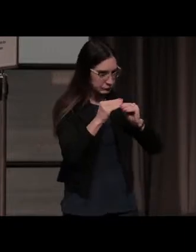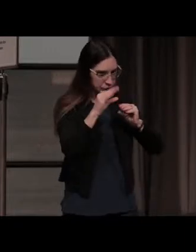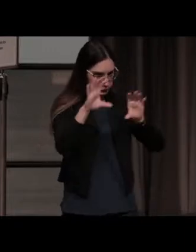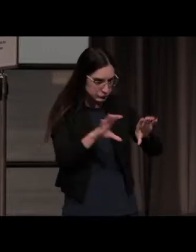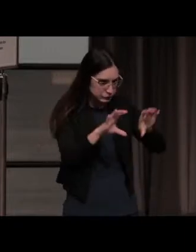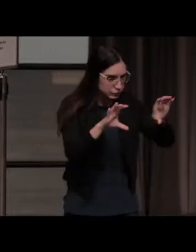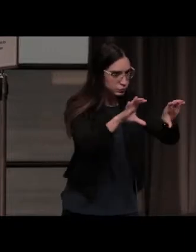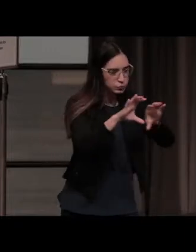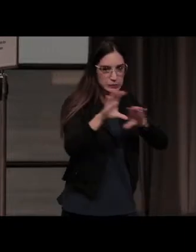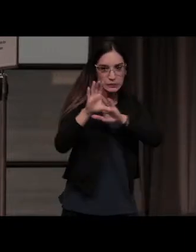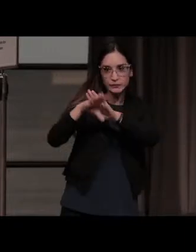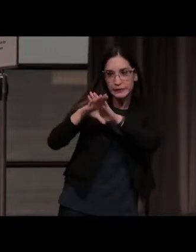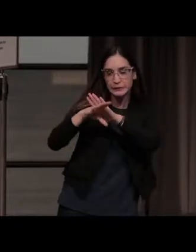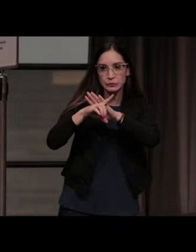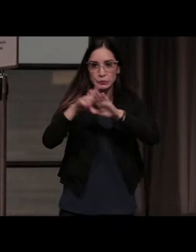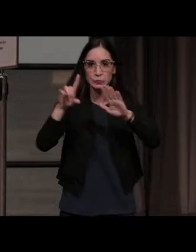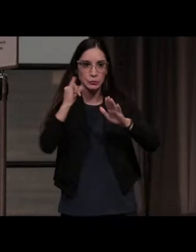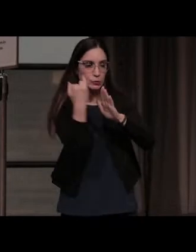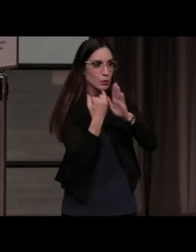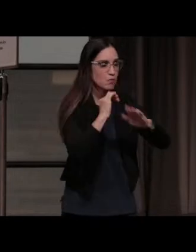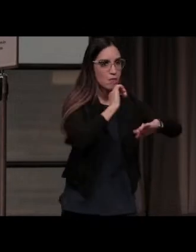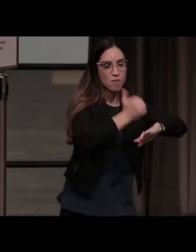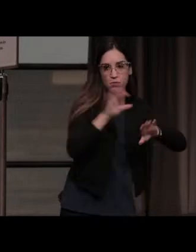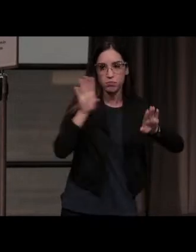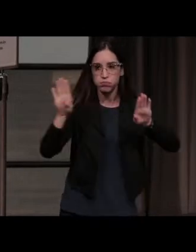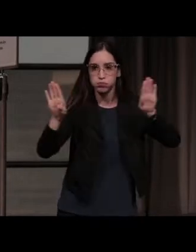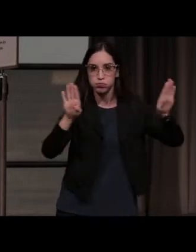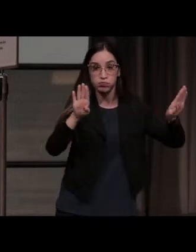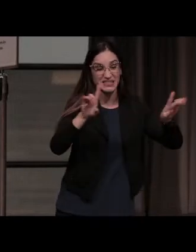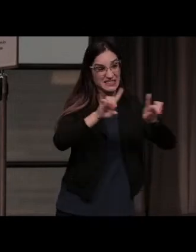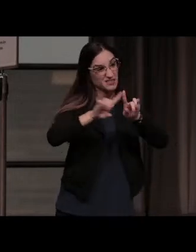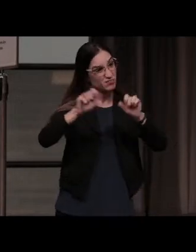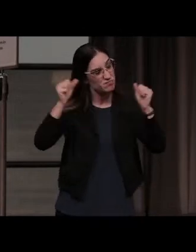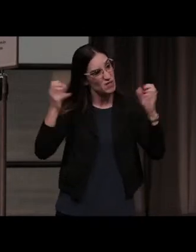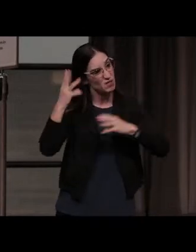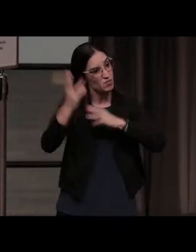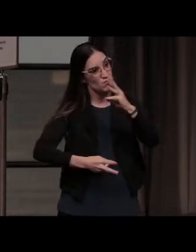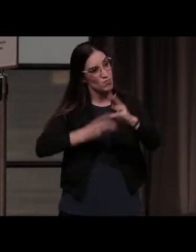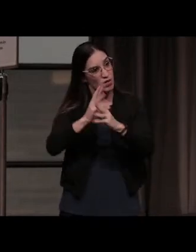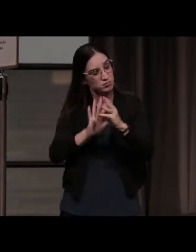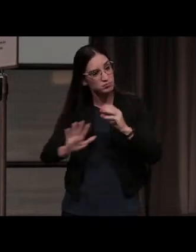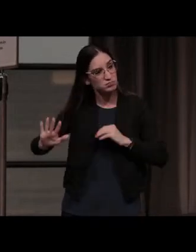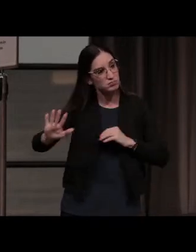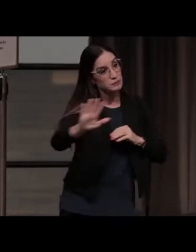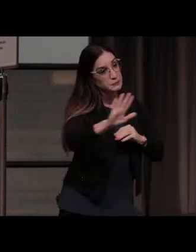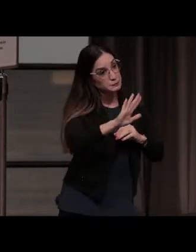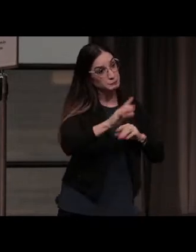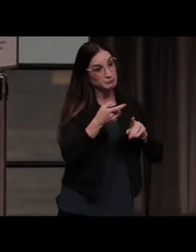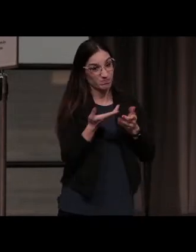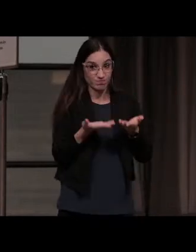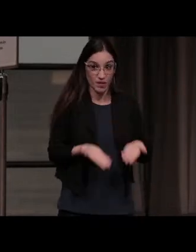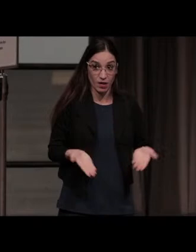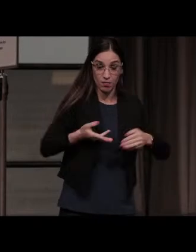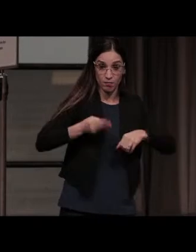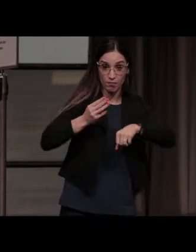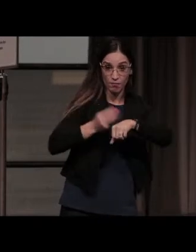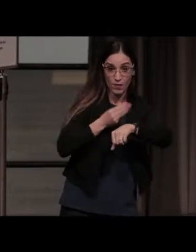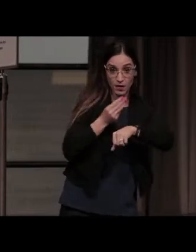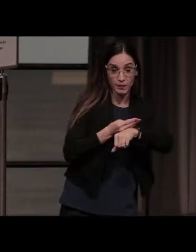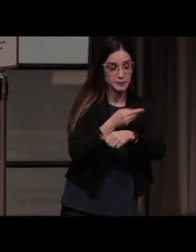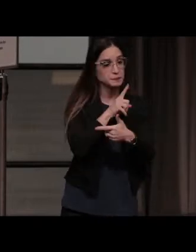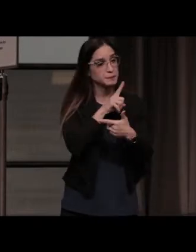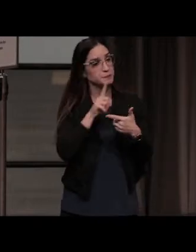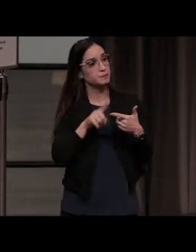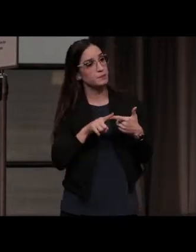has also exhibited internationally in venues such as Dimensions Variable, right here in Miami,